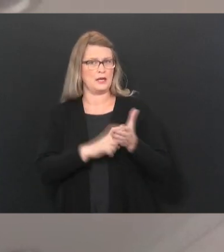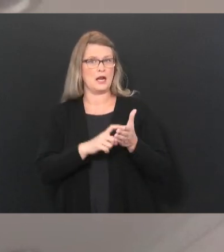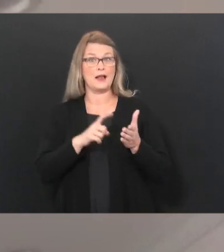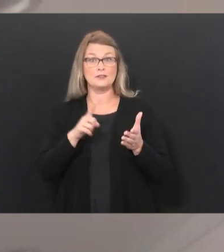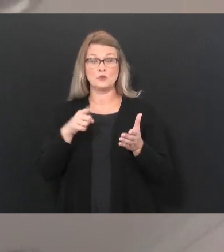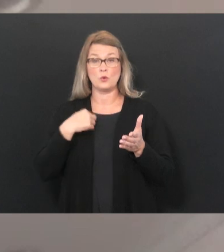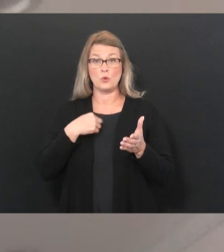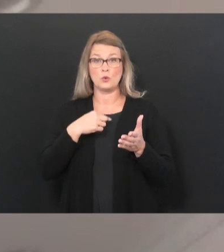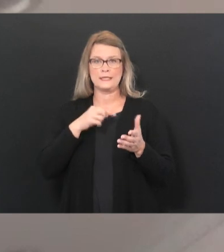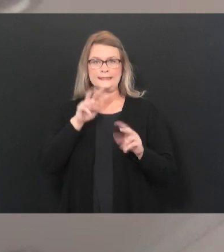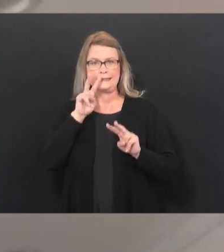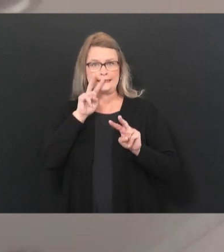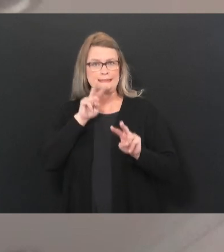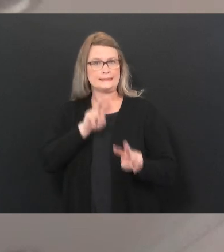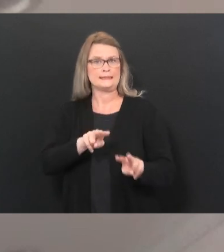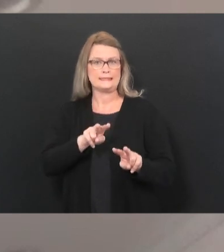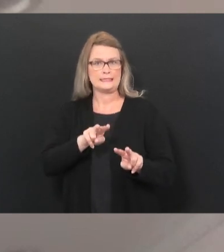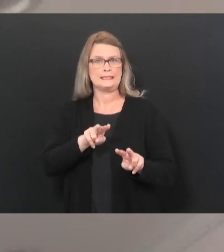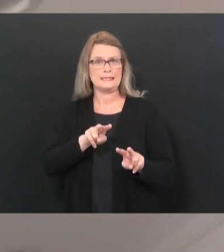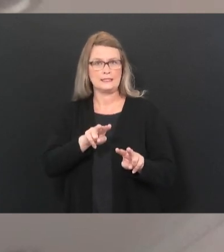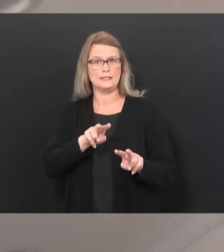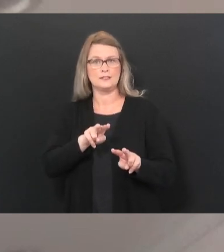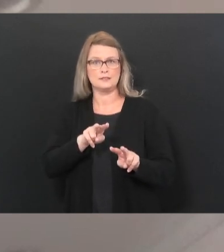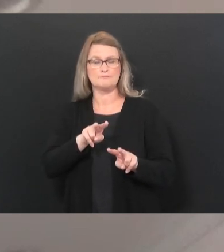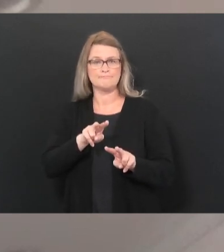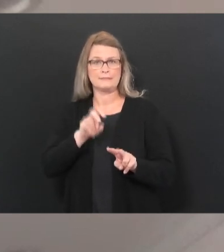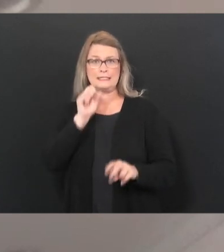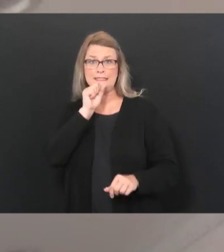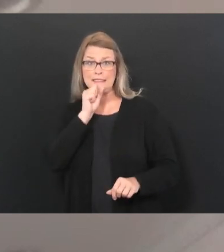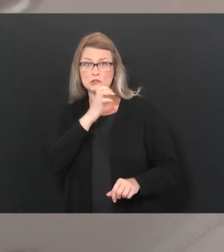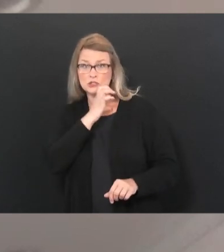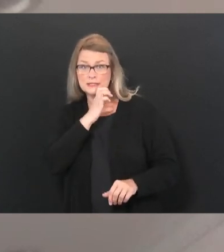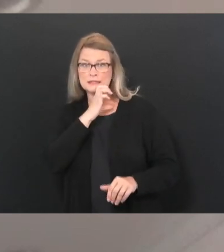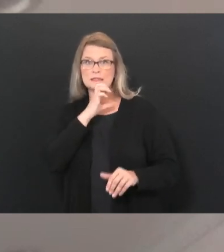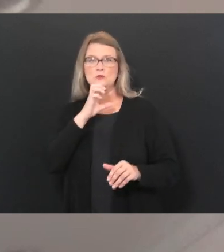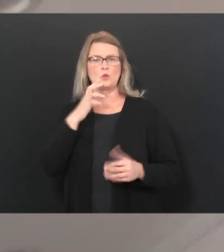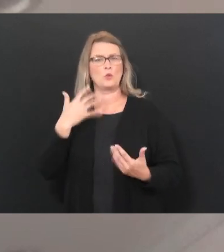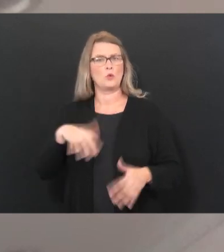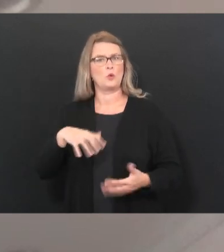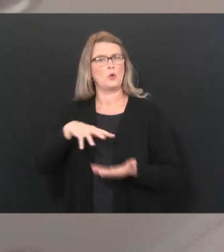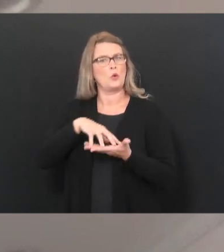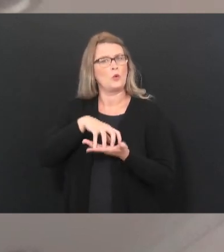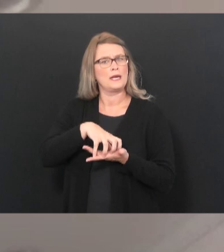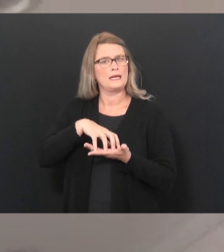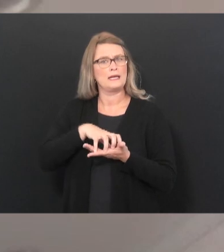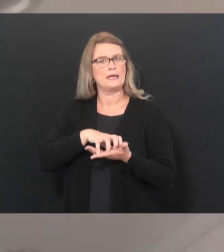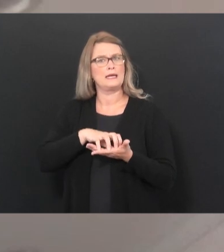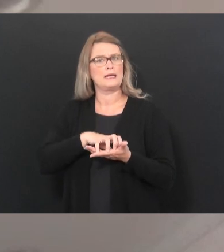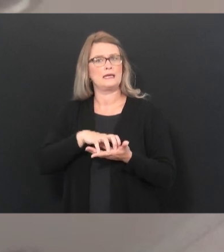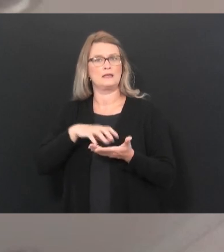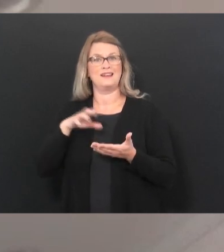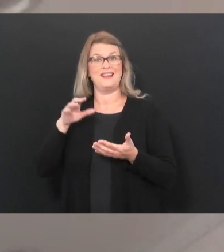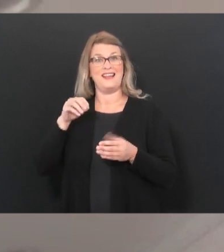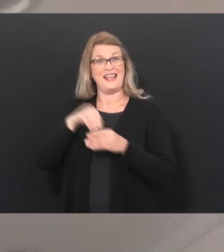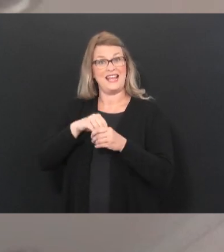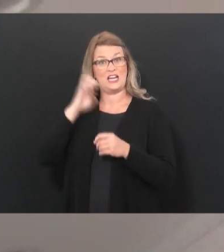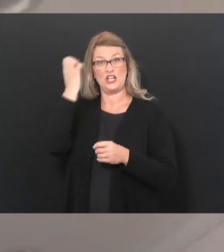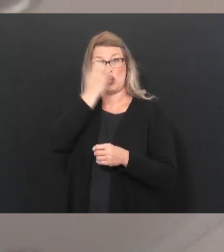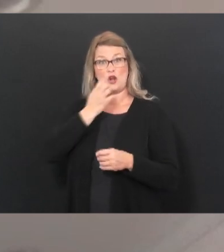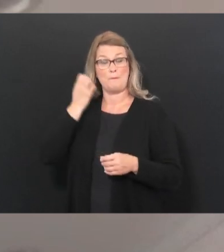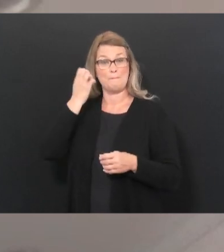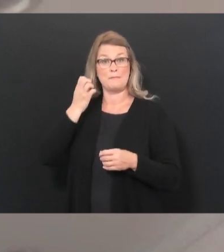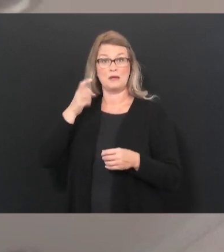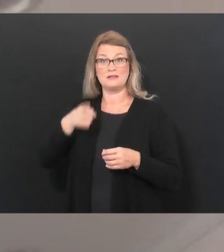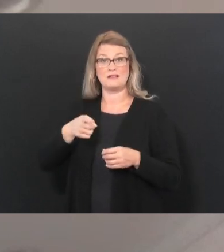group of vulnerable West Virginians, we know that in Europe, about half the COVID deaths in